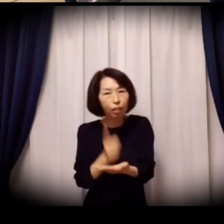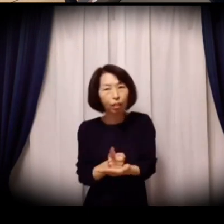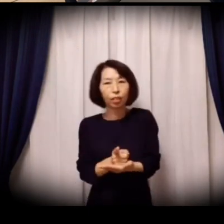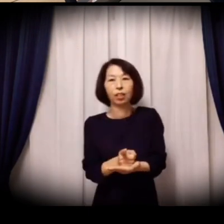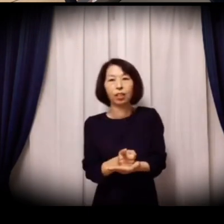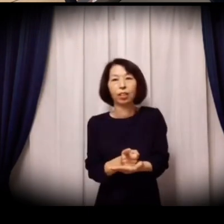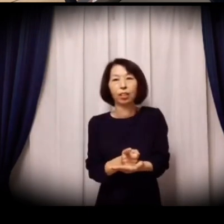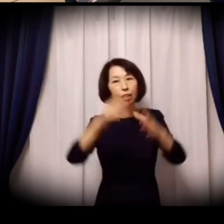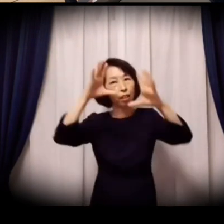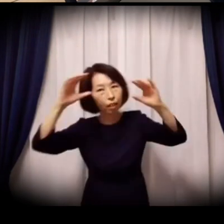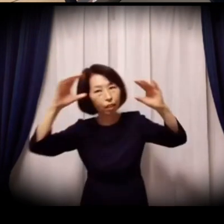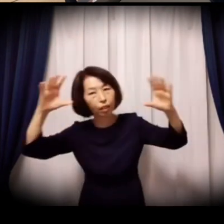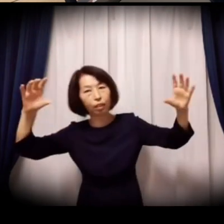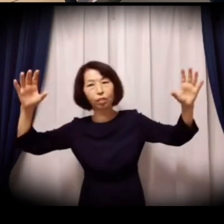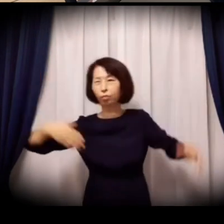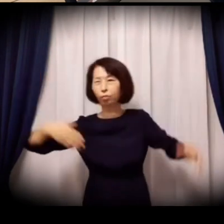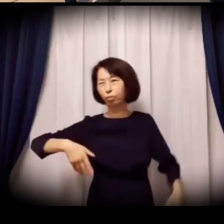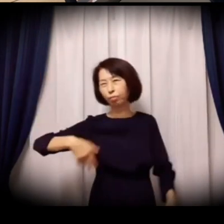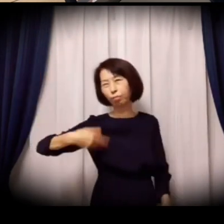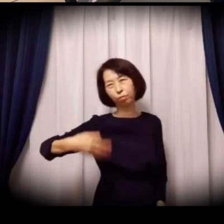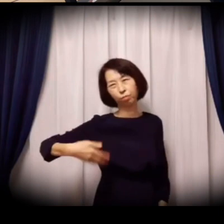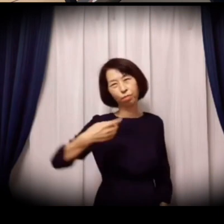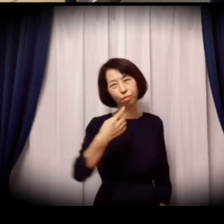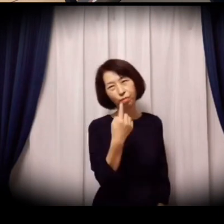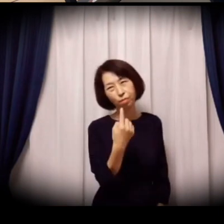perhaps